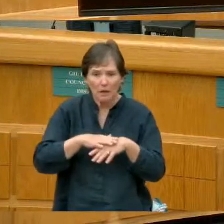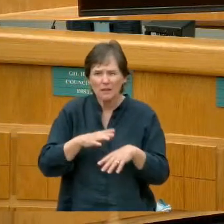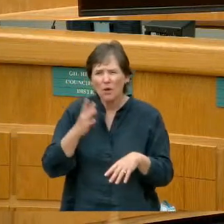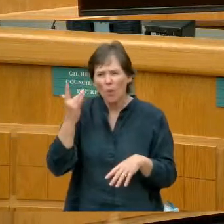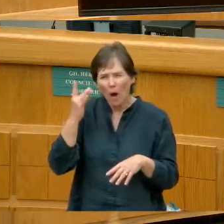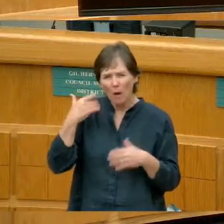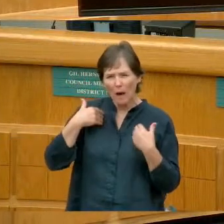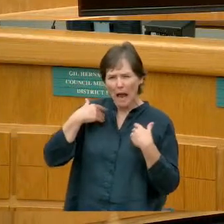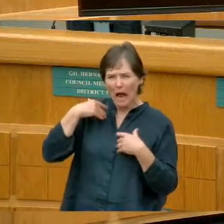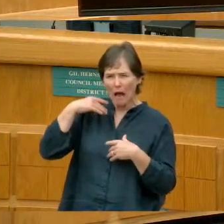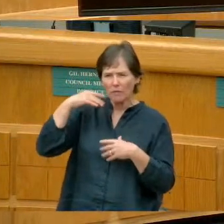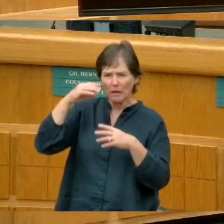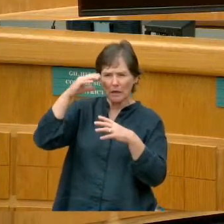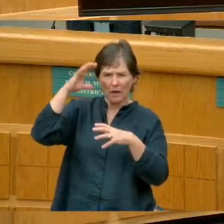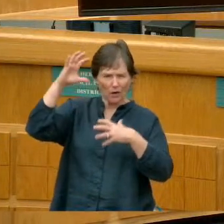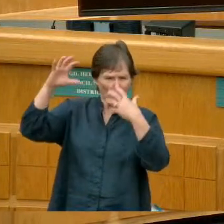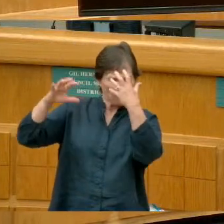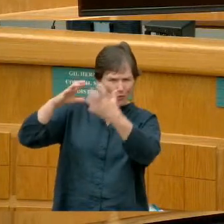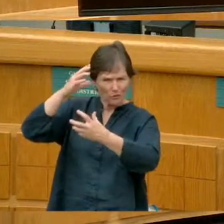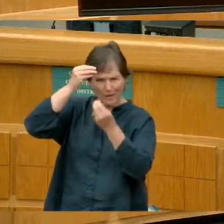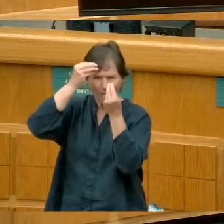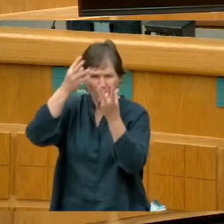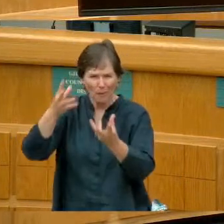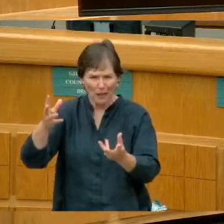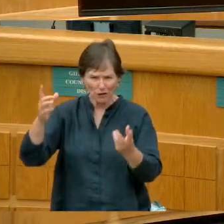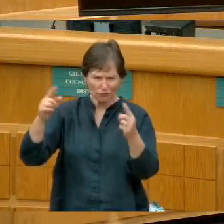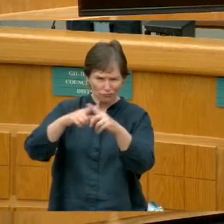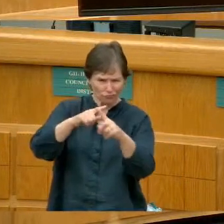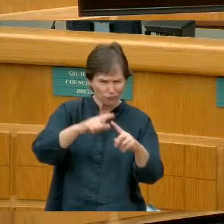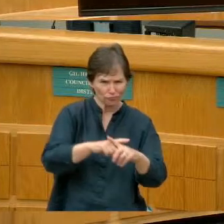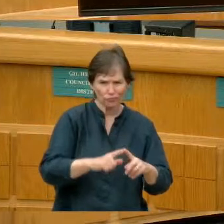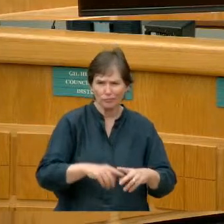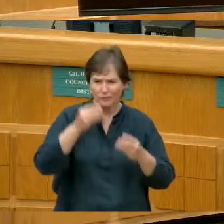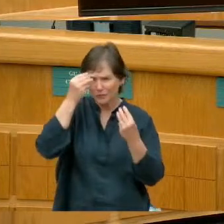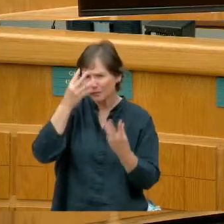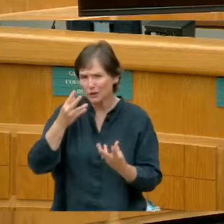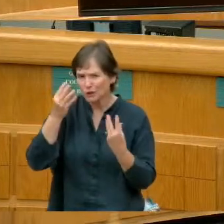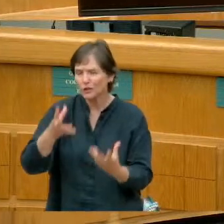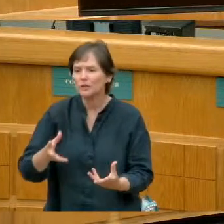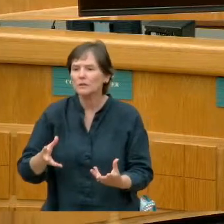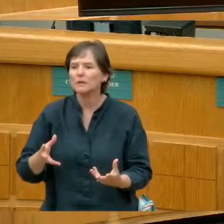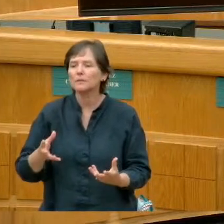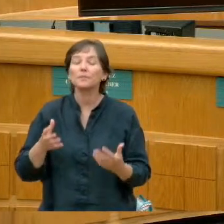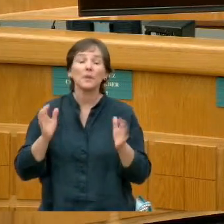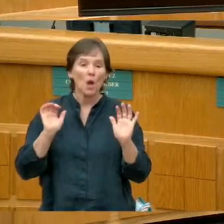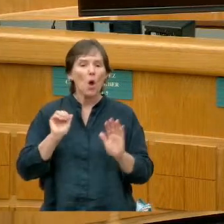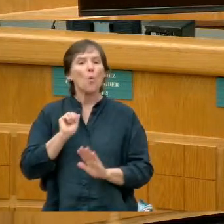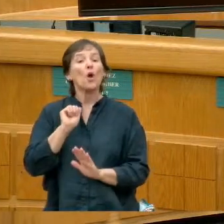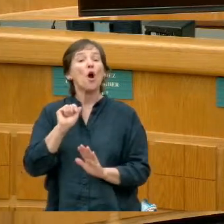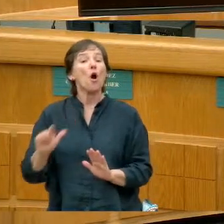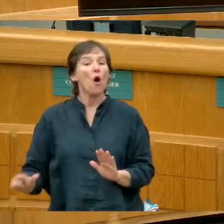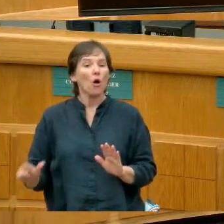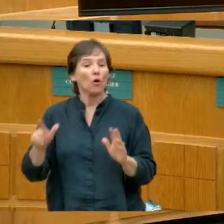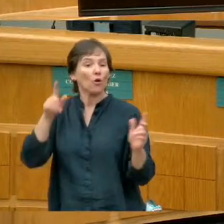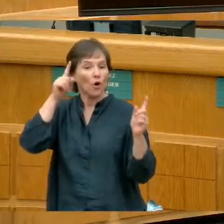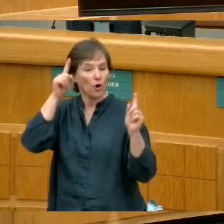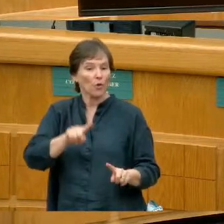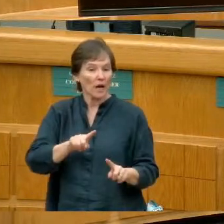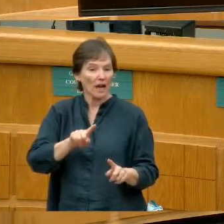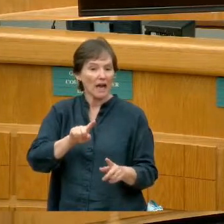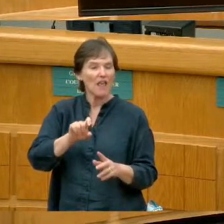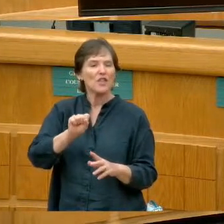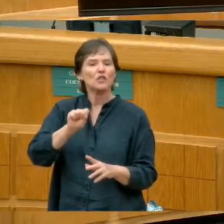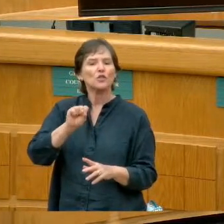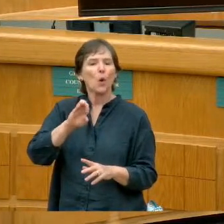mixed information from everywhere? We can all agree that social media is fast information, fast